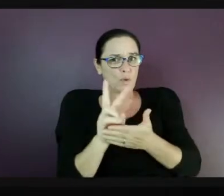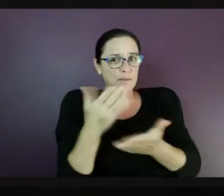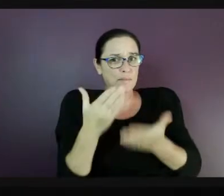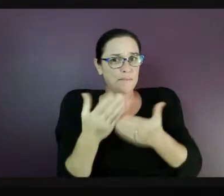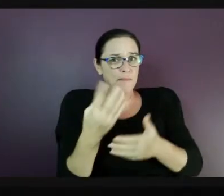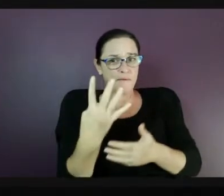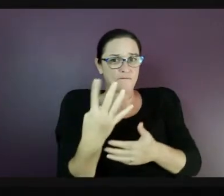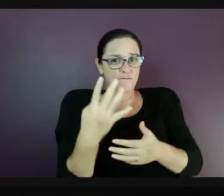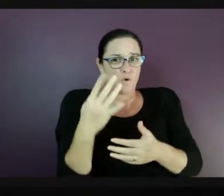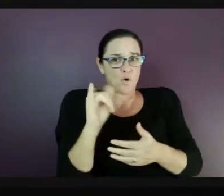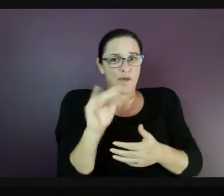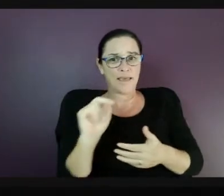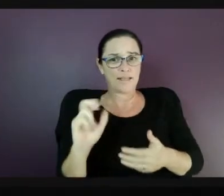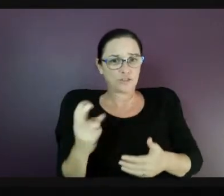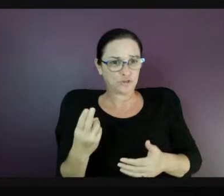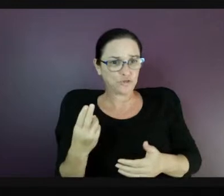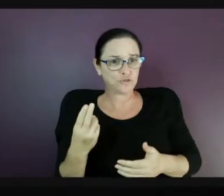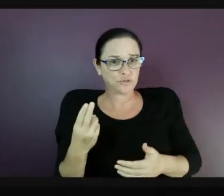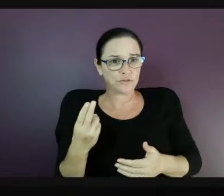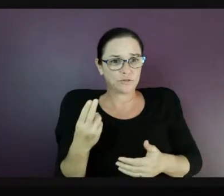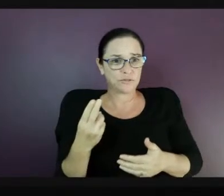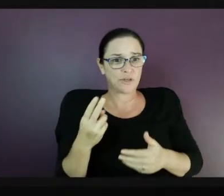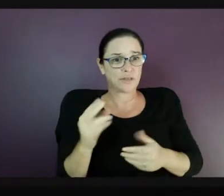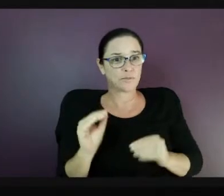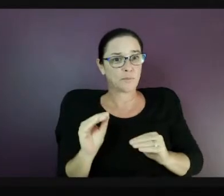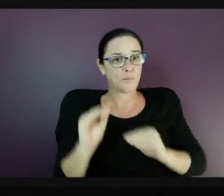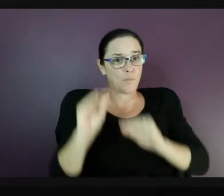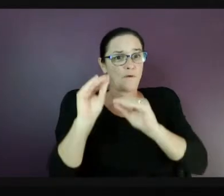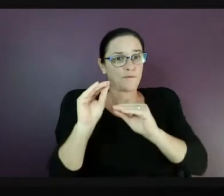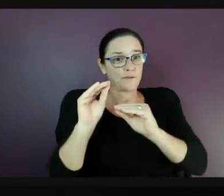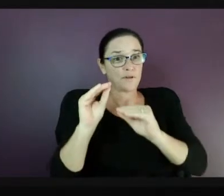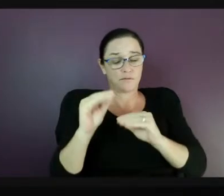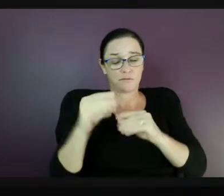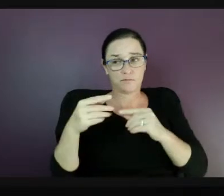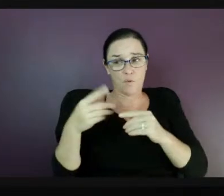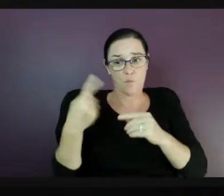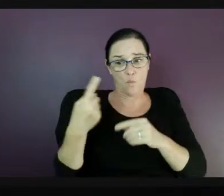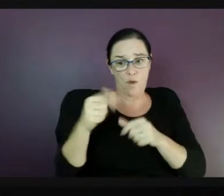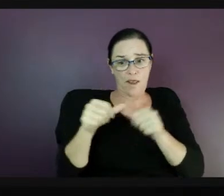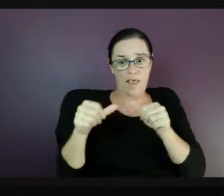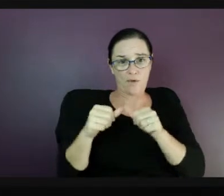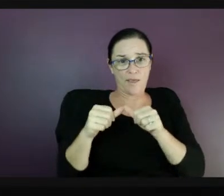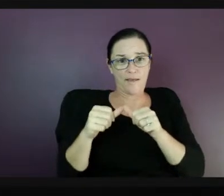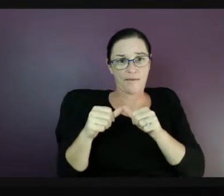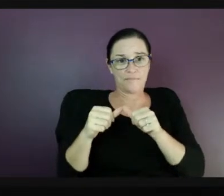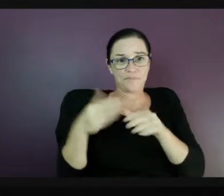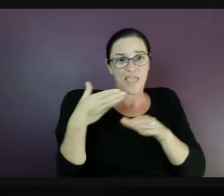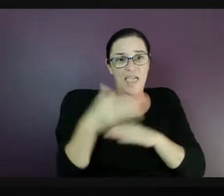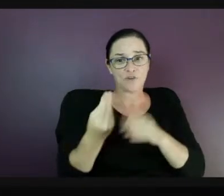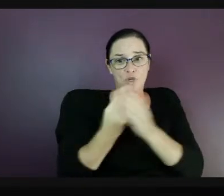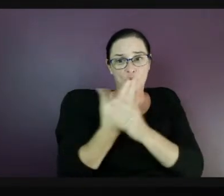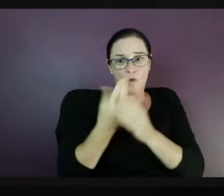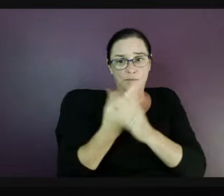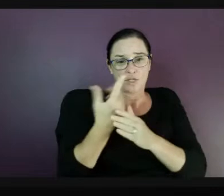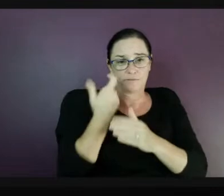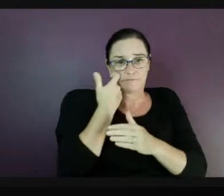that. 3-4 inches of ground is lifted in the last few weeks, just in one area, following the eruption last month.